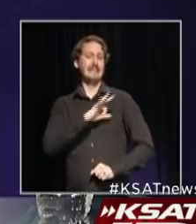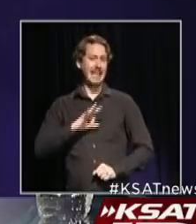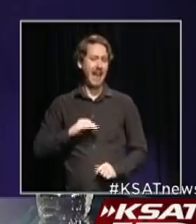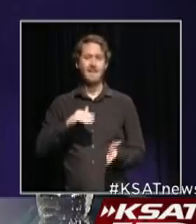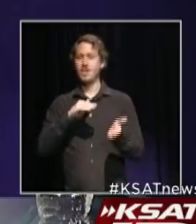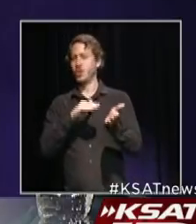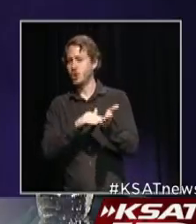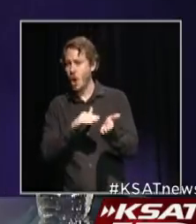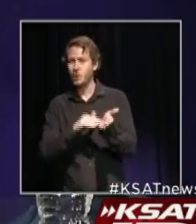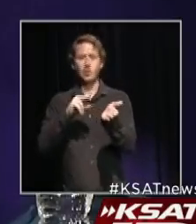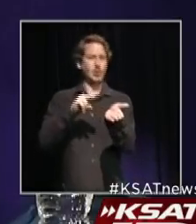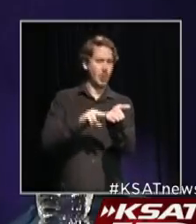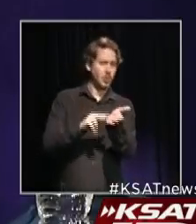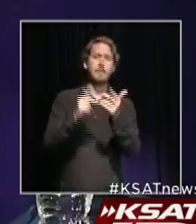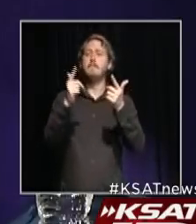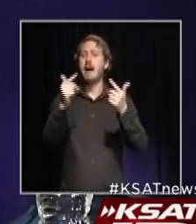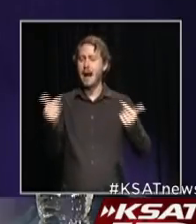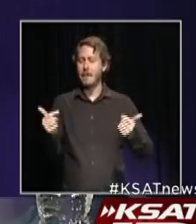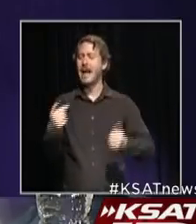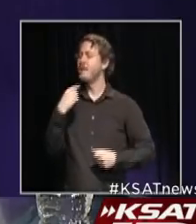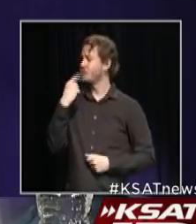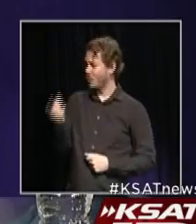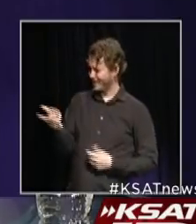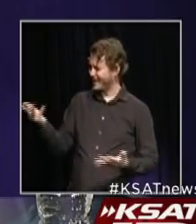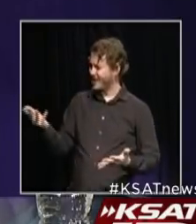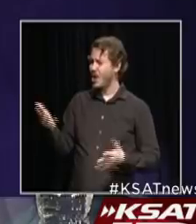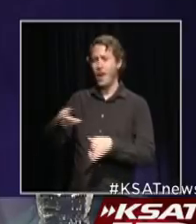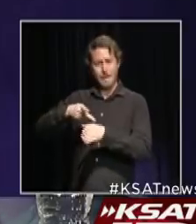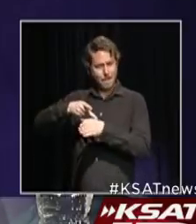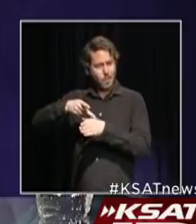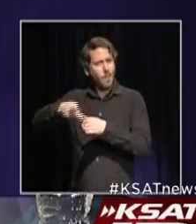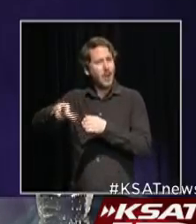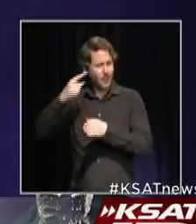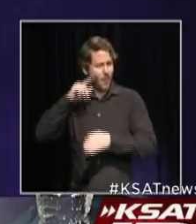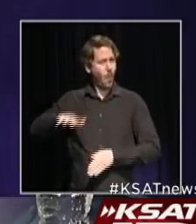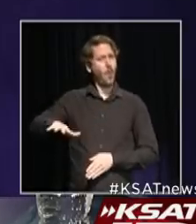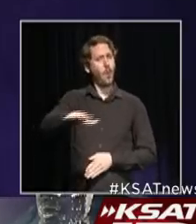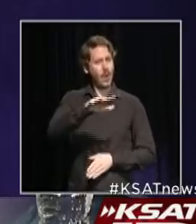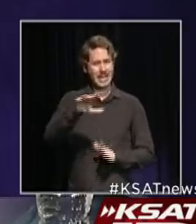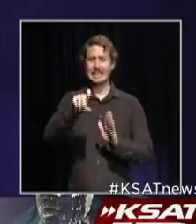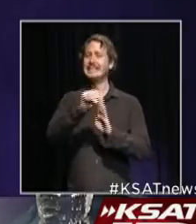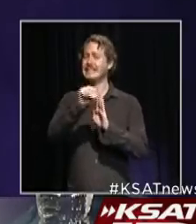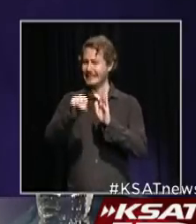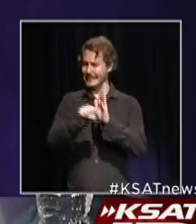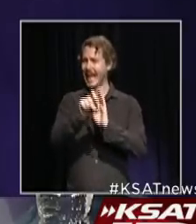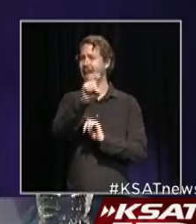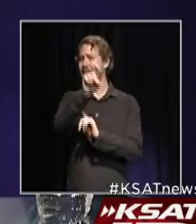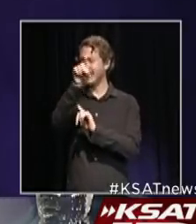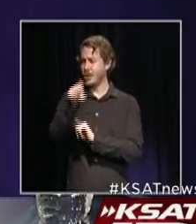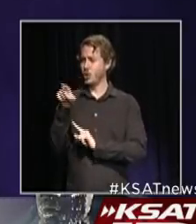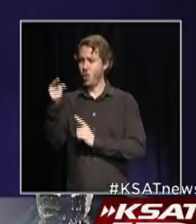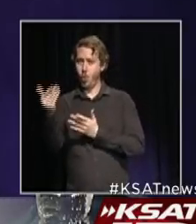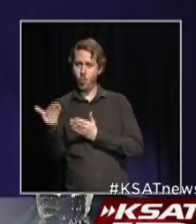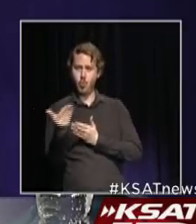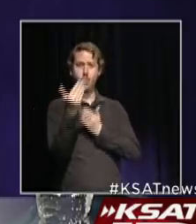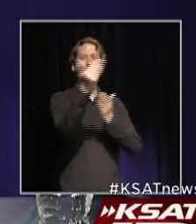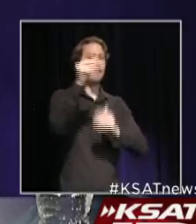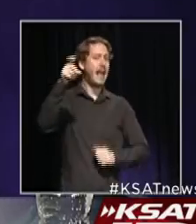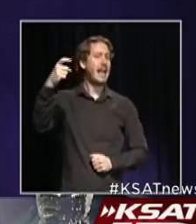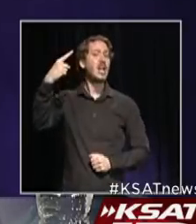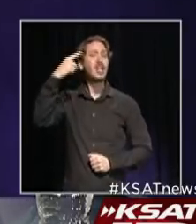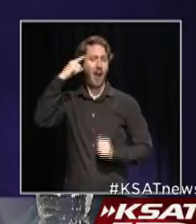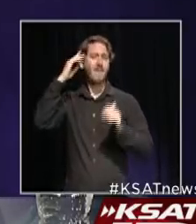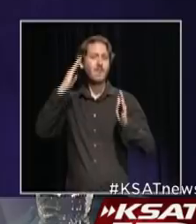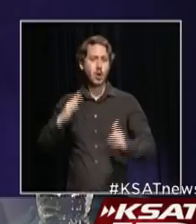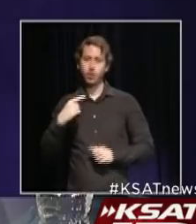I said, you know, you're the health professional for the state. You should make a recommendation to the governor